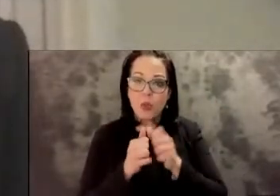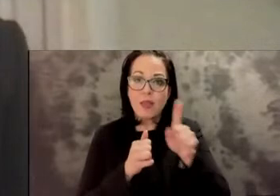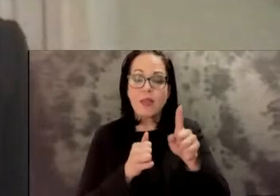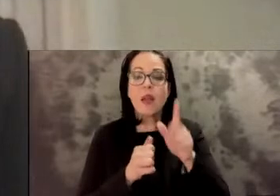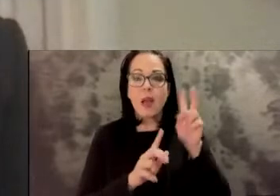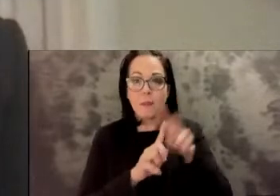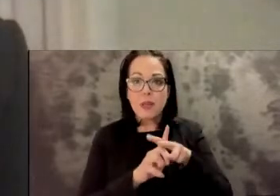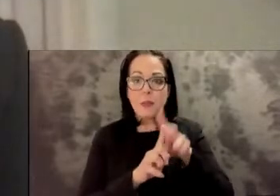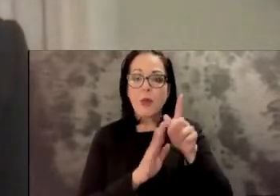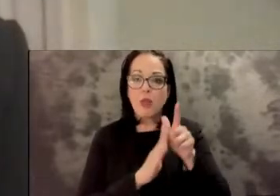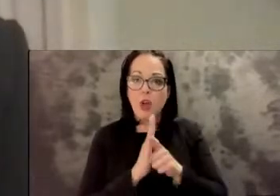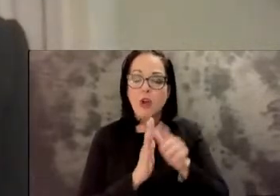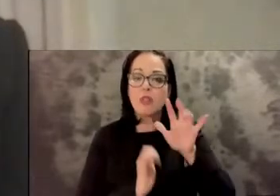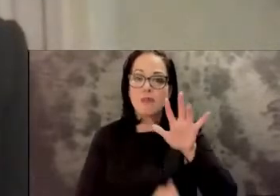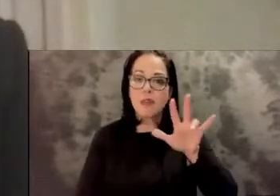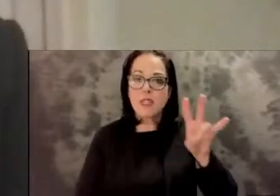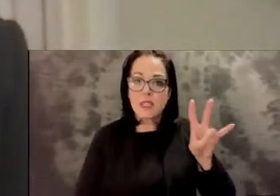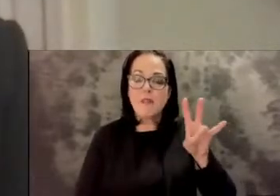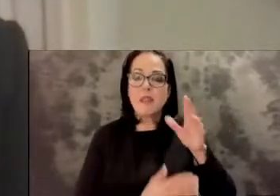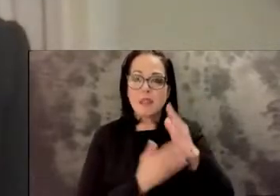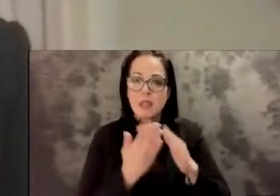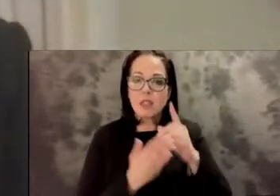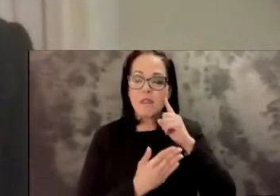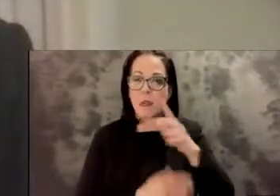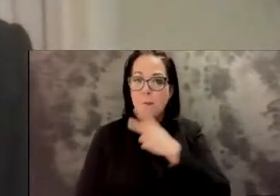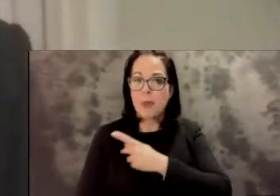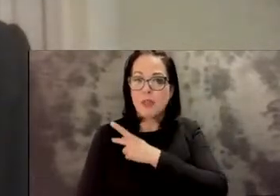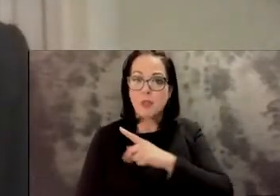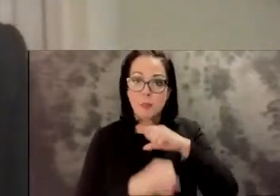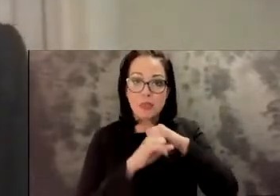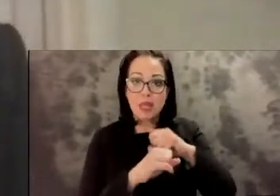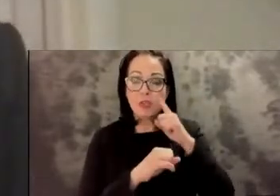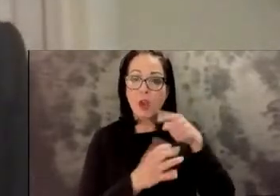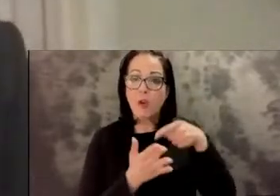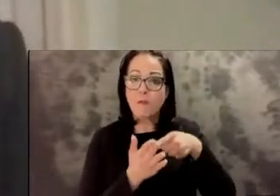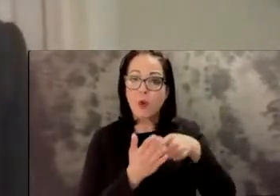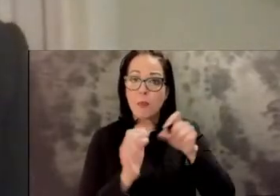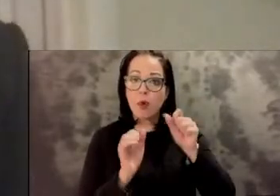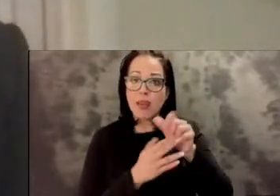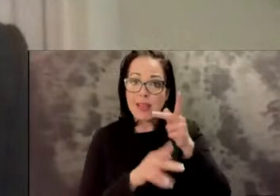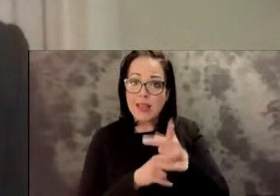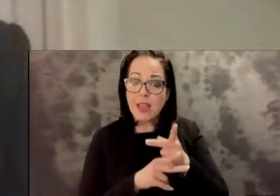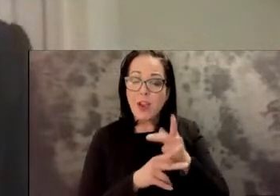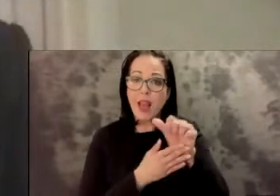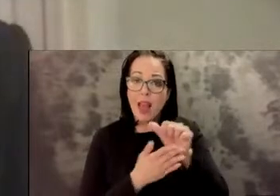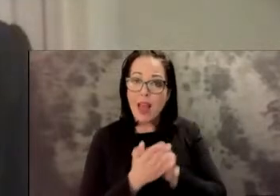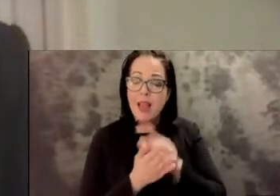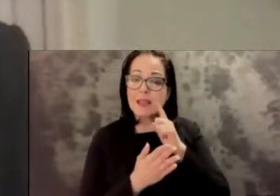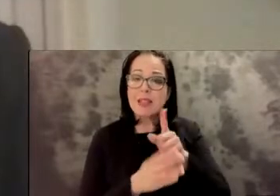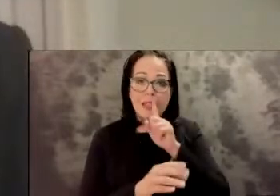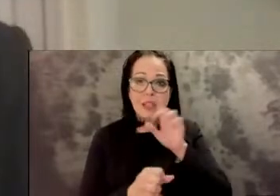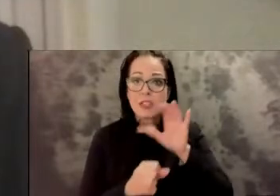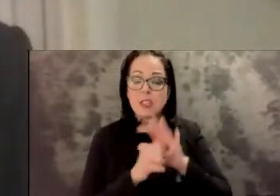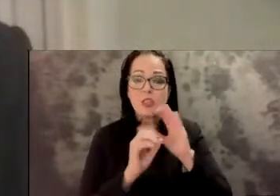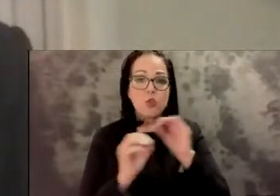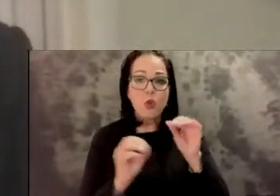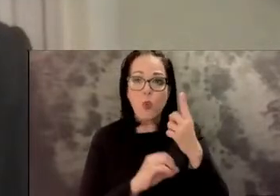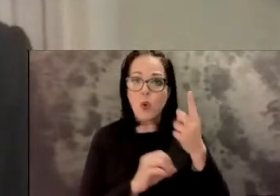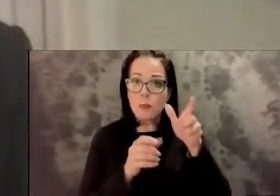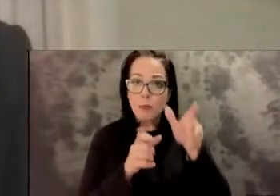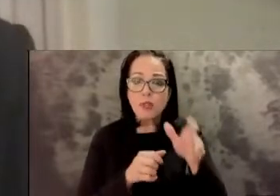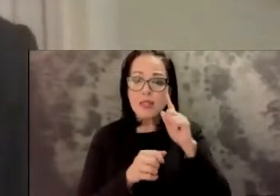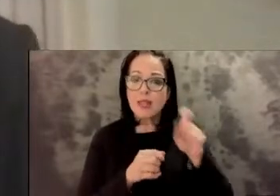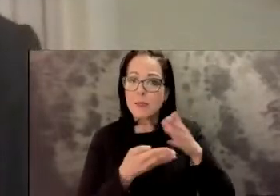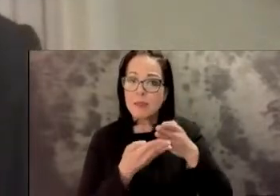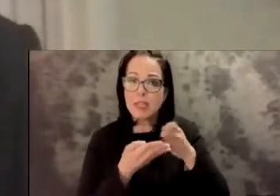Section 1557 of the Patient Protection and Affordable Care Act guarantees that no individual can be excluded from participation